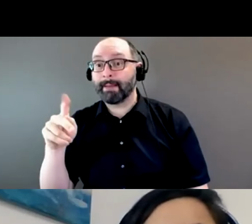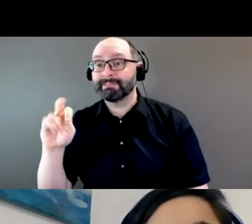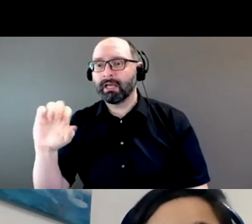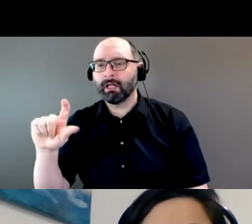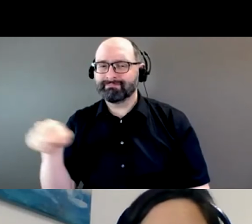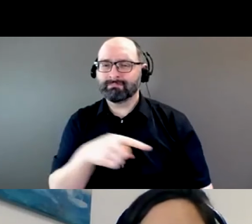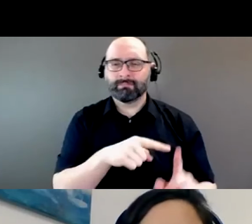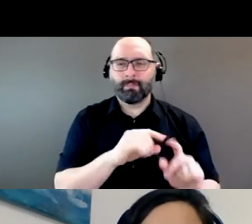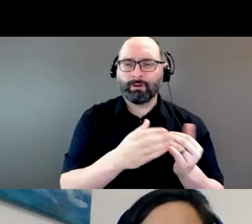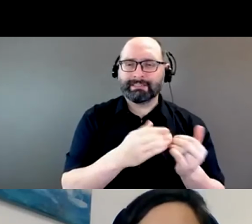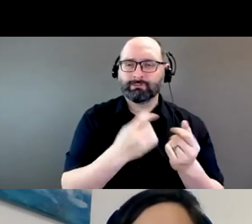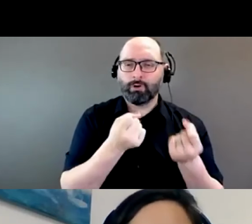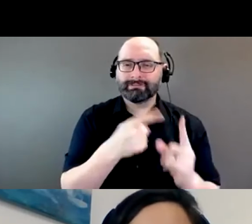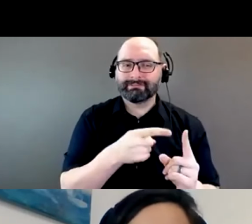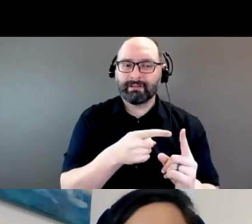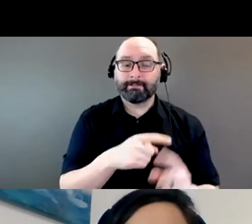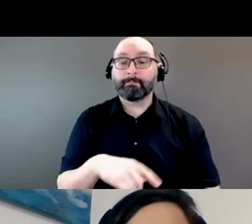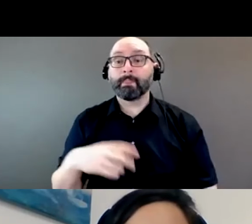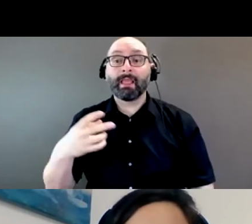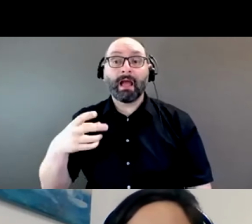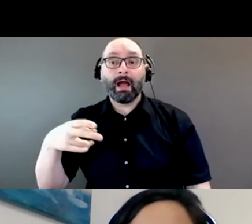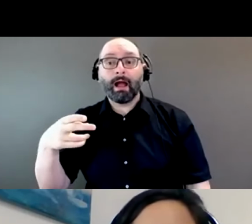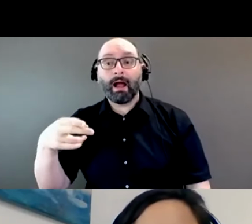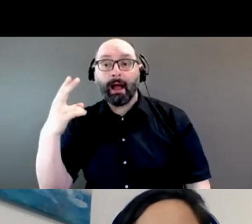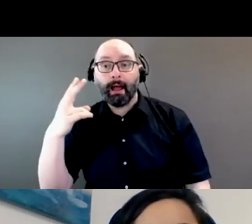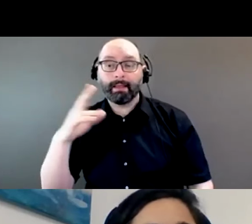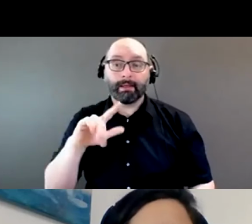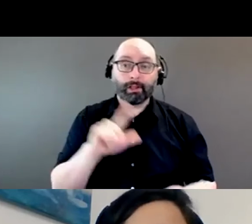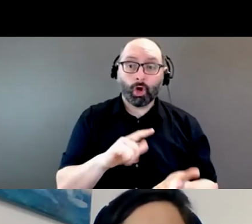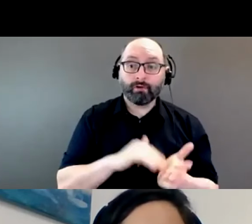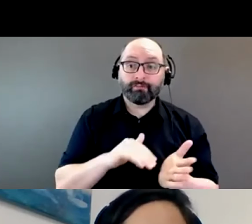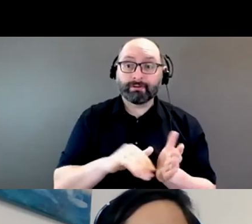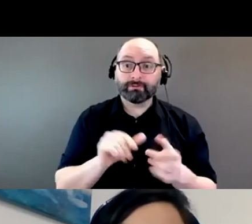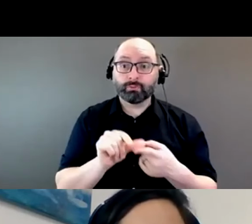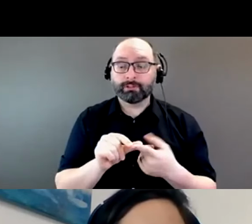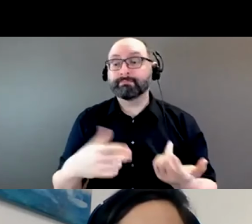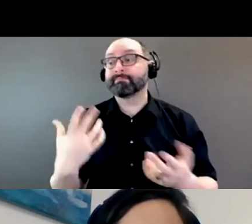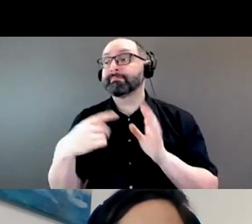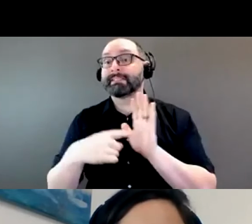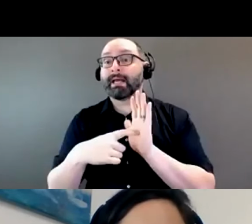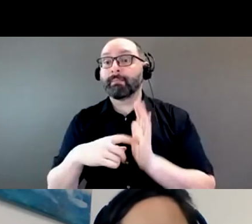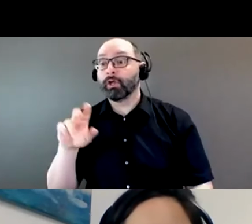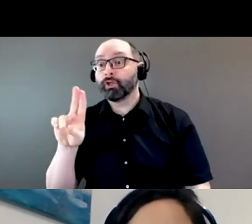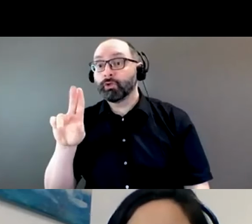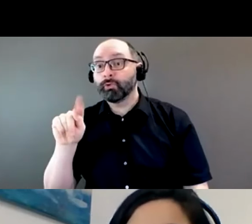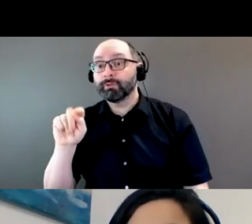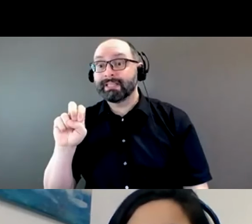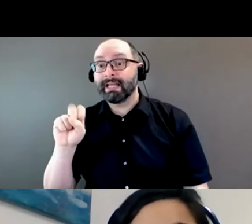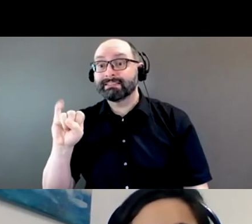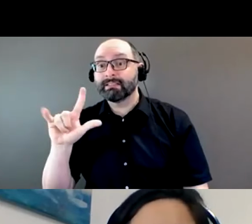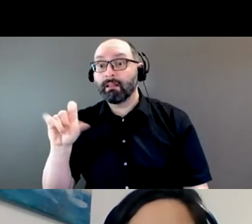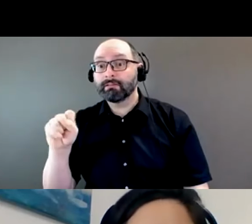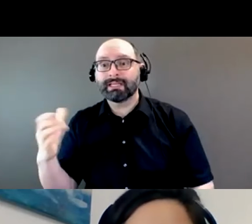Another example of high versus low frequency words would be utensils, the low frequency word, compared